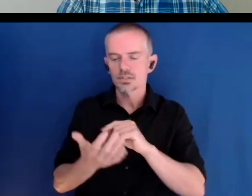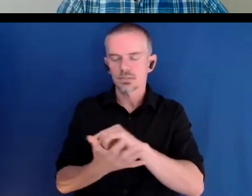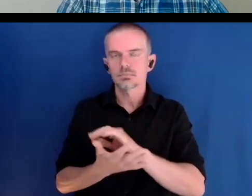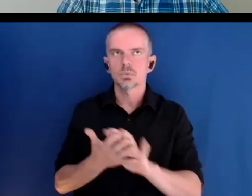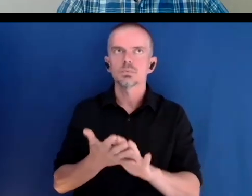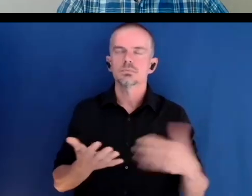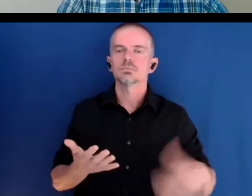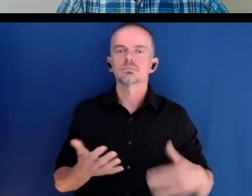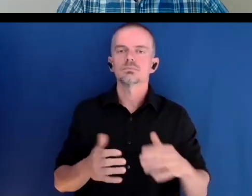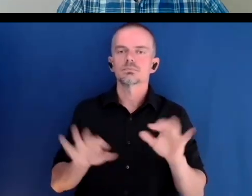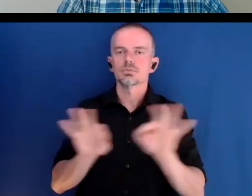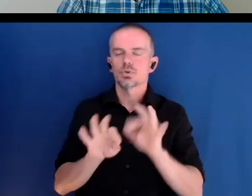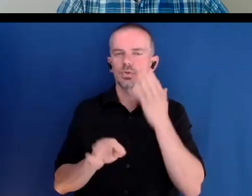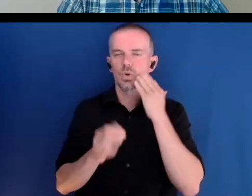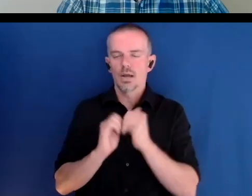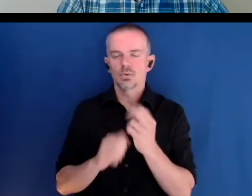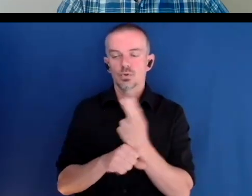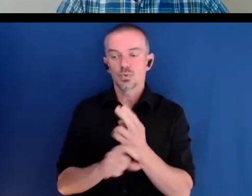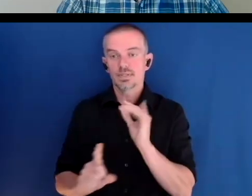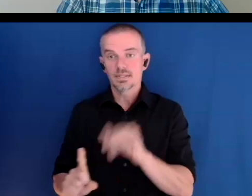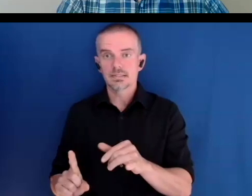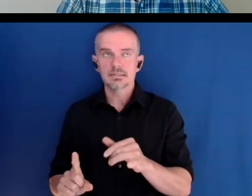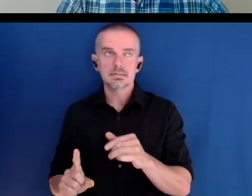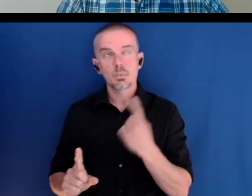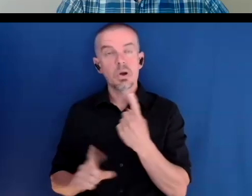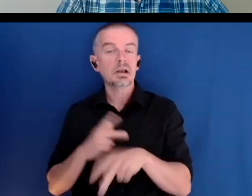if you have a lot of experience with one type of agreement